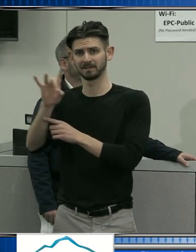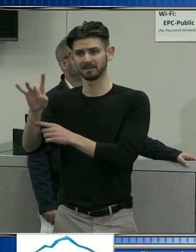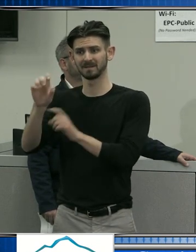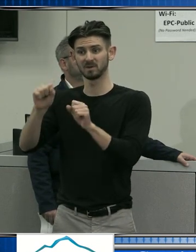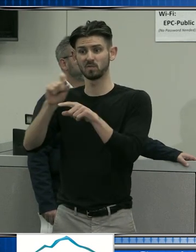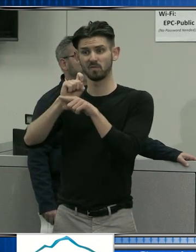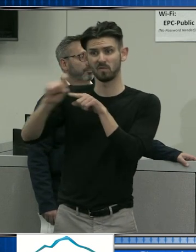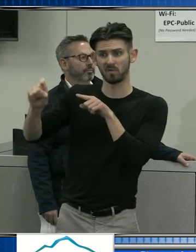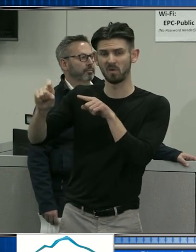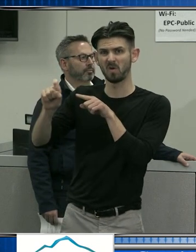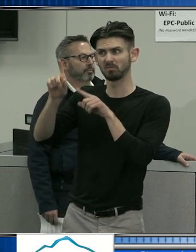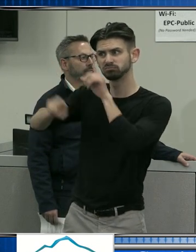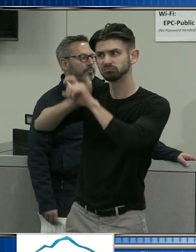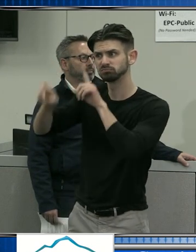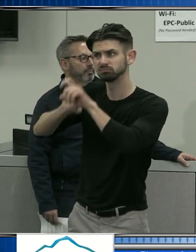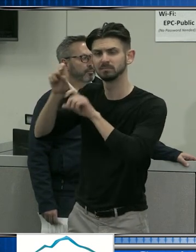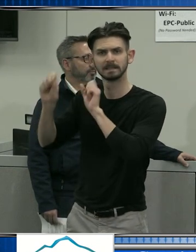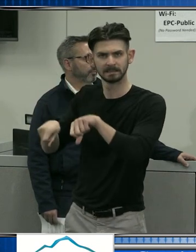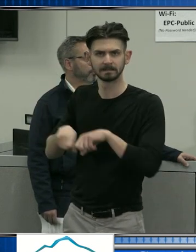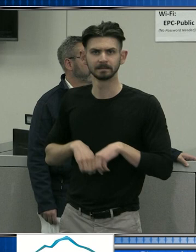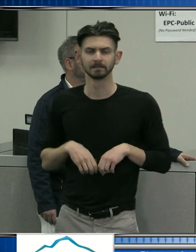719-575-8888. Thank you.